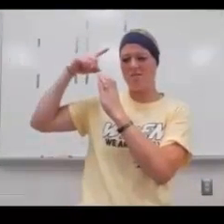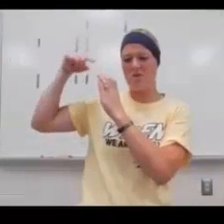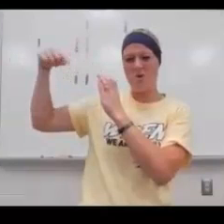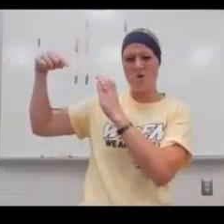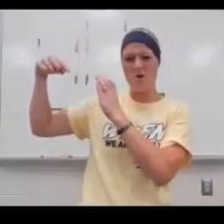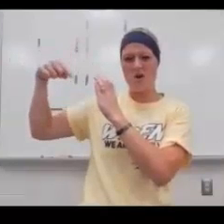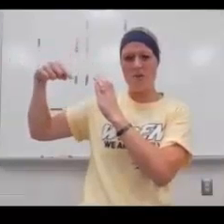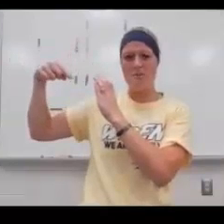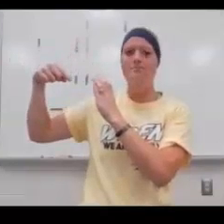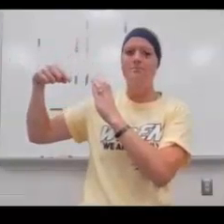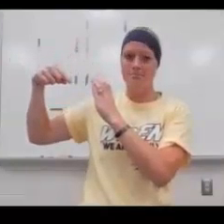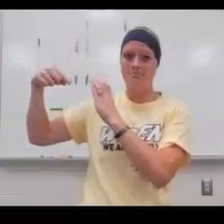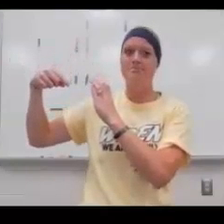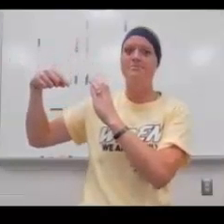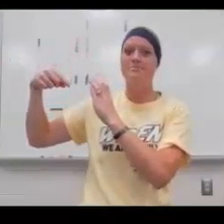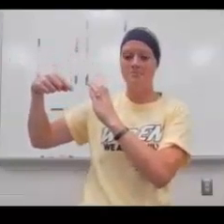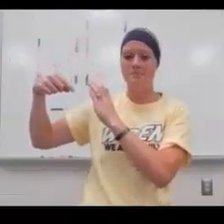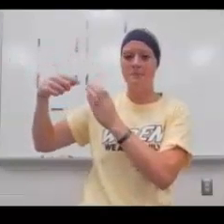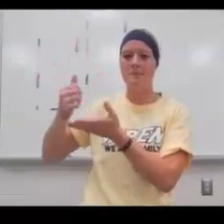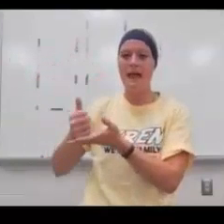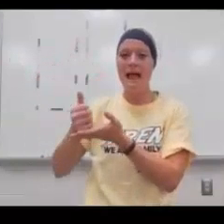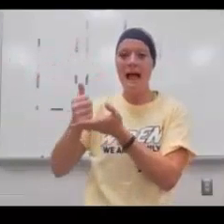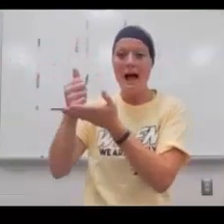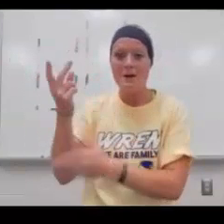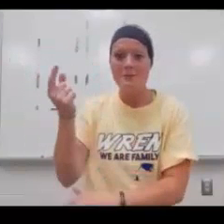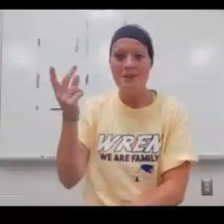What is this bus? What's the bus for?